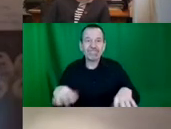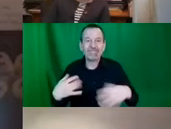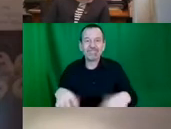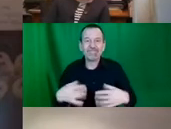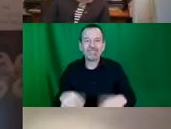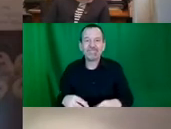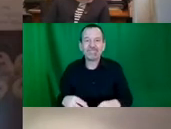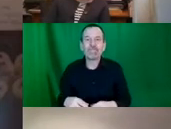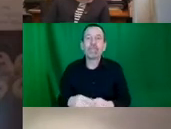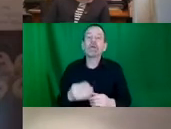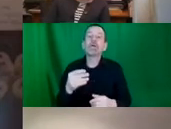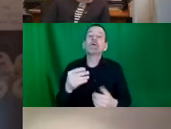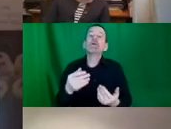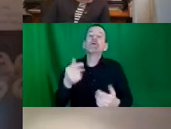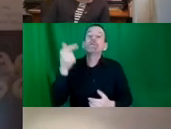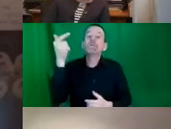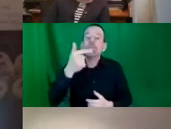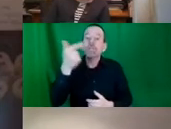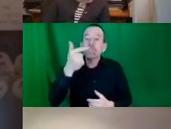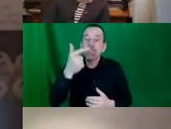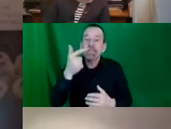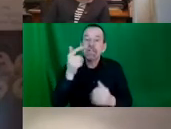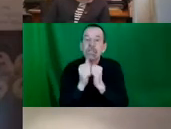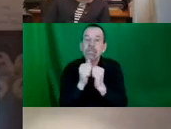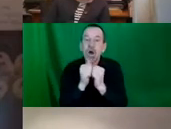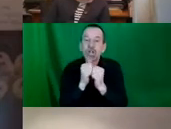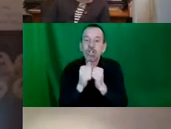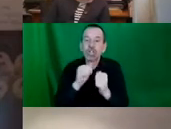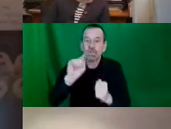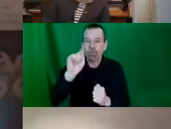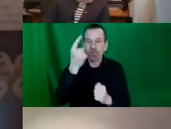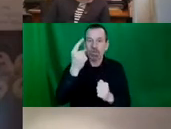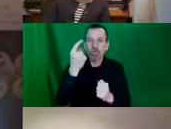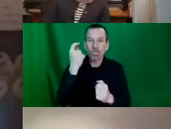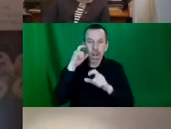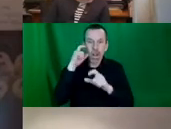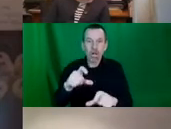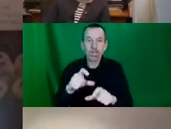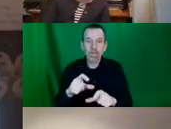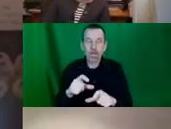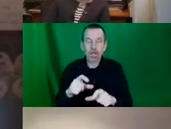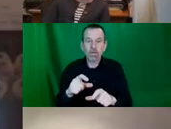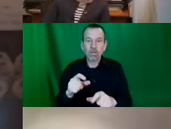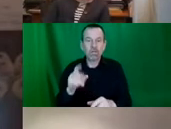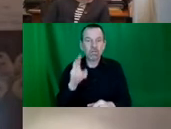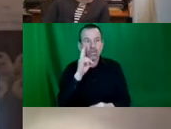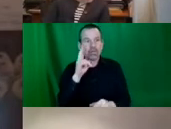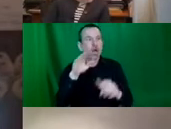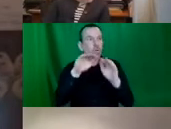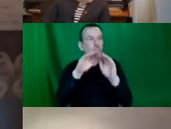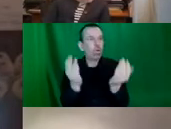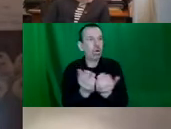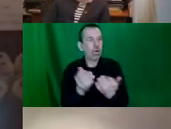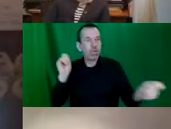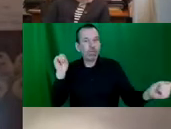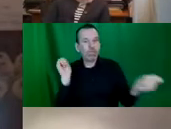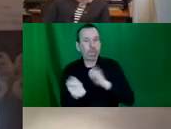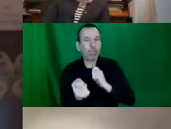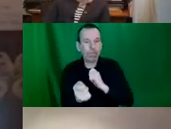On the 17th of March, we went into our first lockdown and we all started to experience our world digitally. Our weekly team and